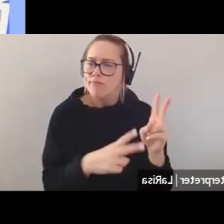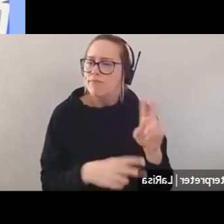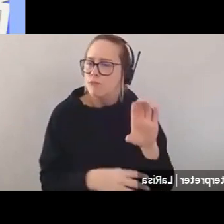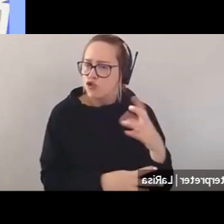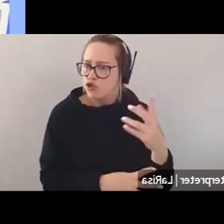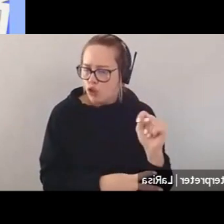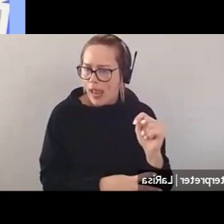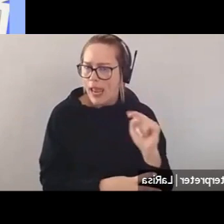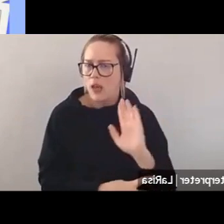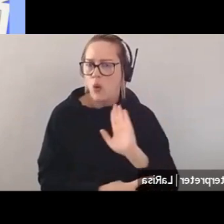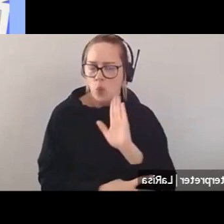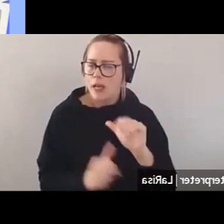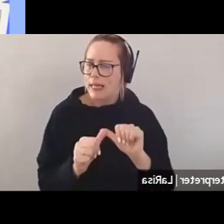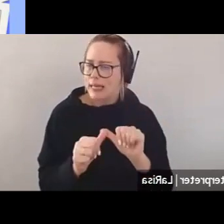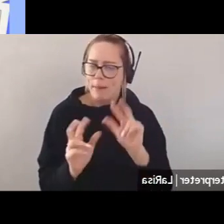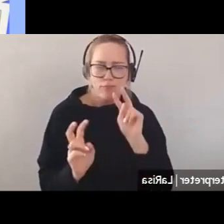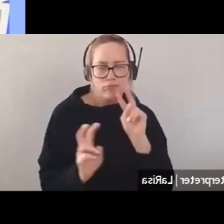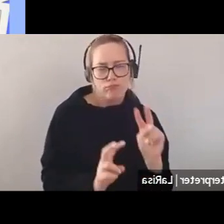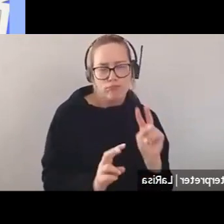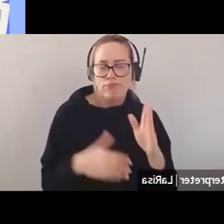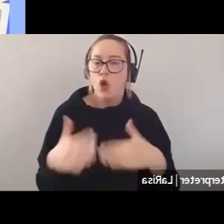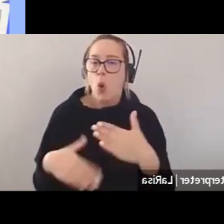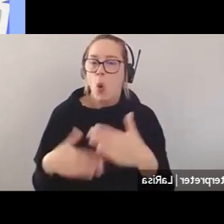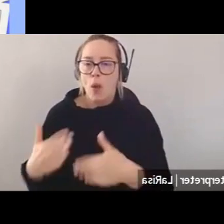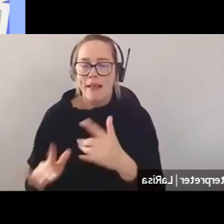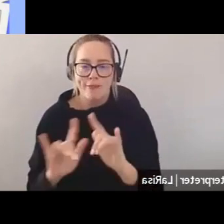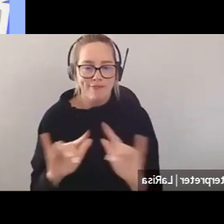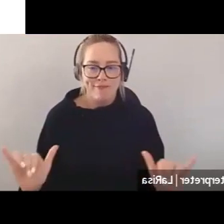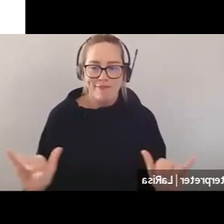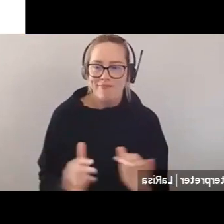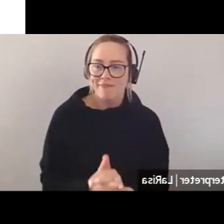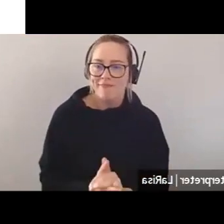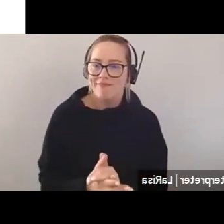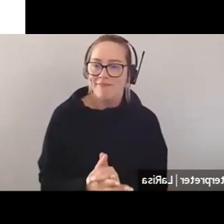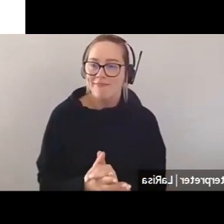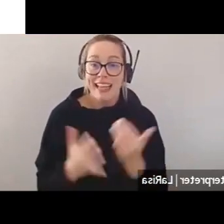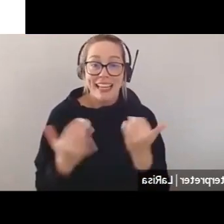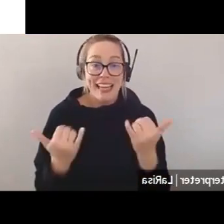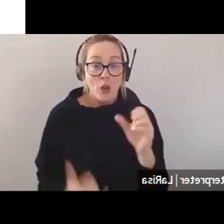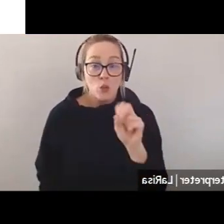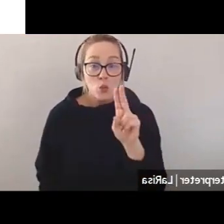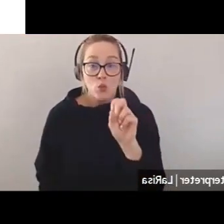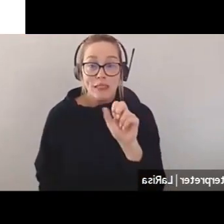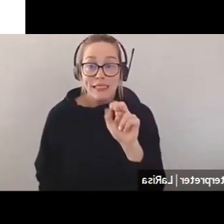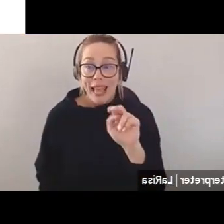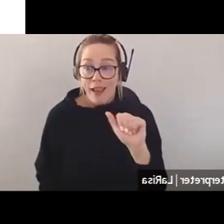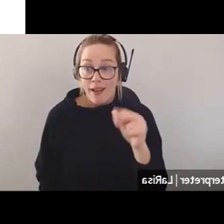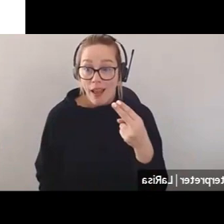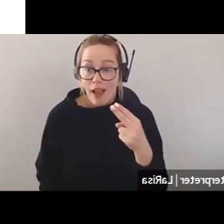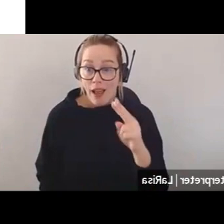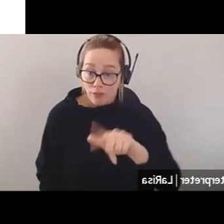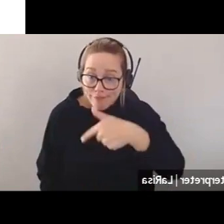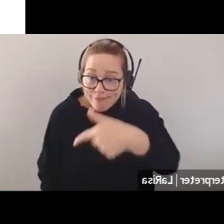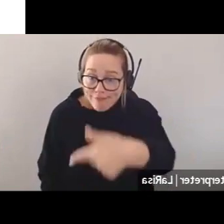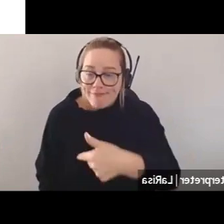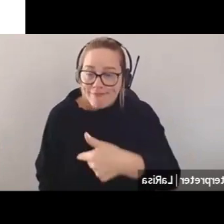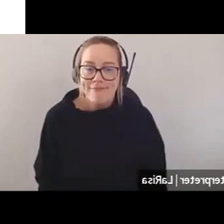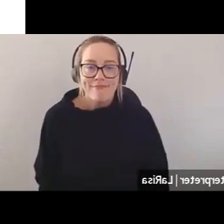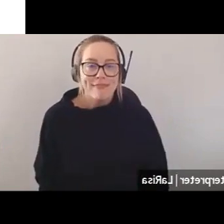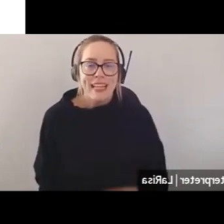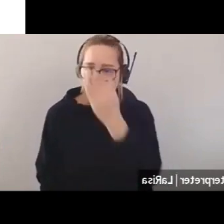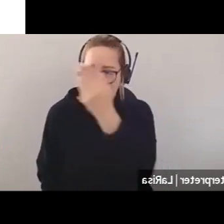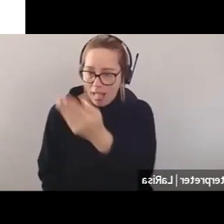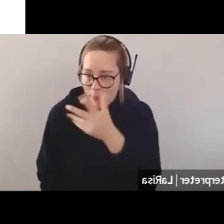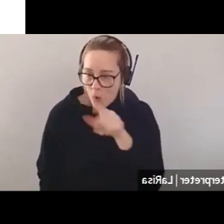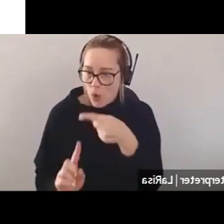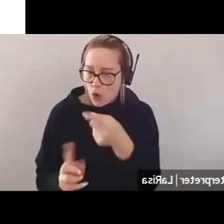keep sharing whatever you would like in the chat while we keep going. I'm going to go ahead and turn it over to Susannah. And Susannah, just